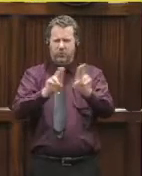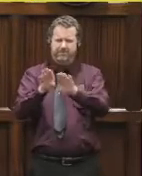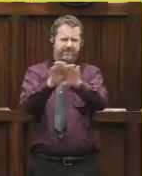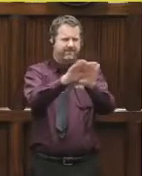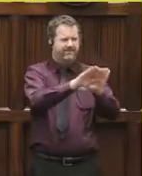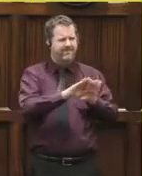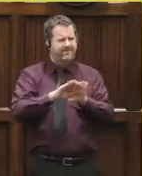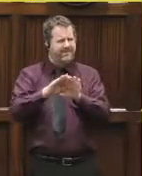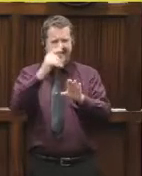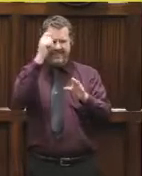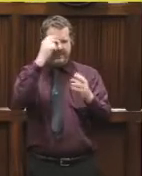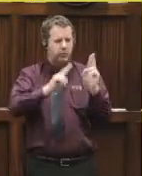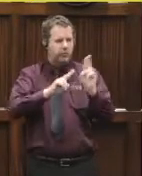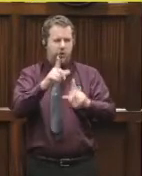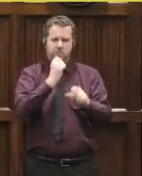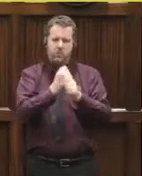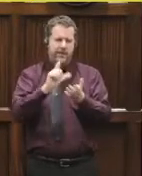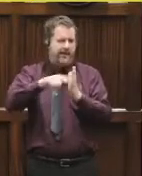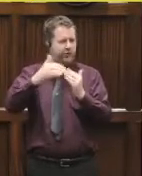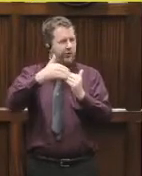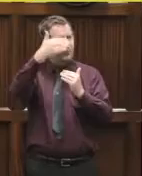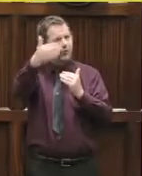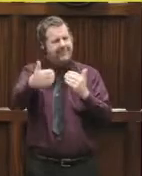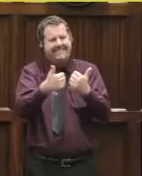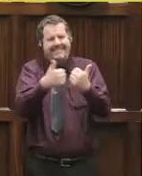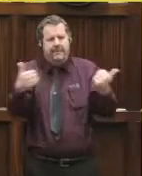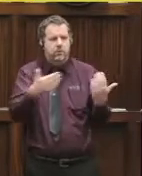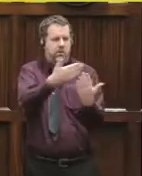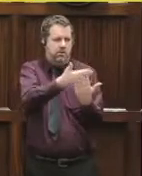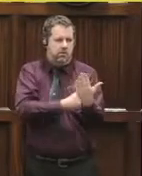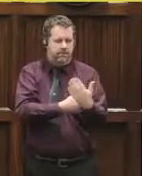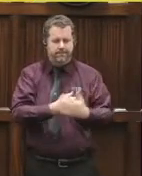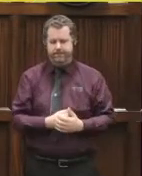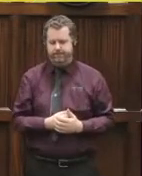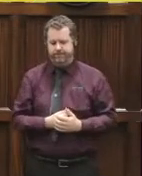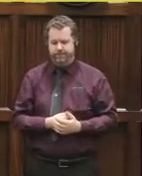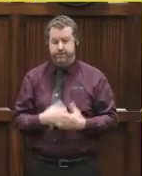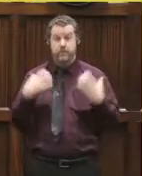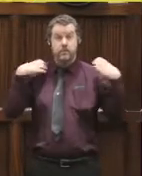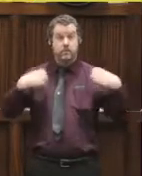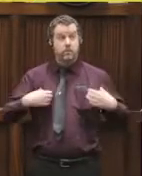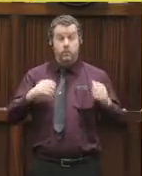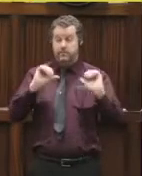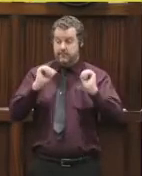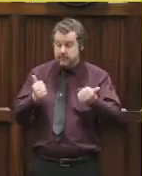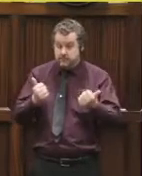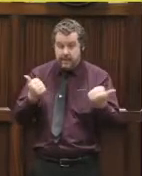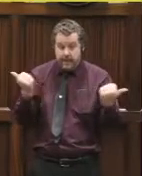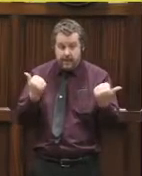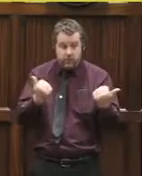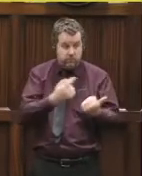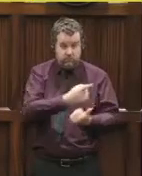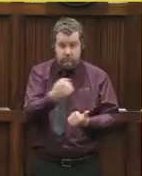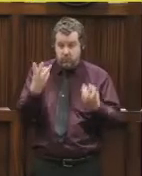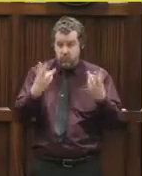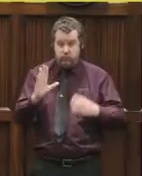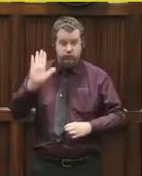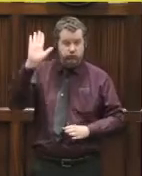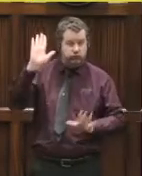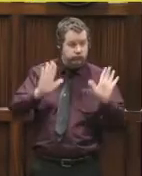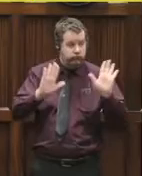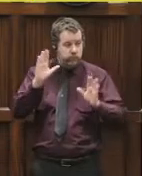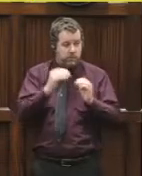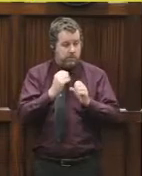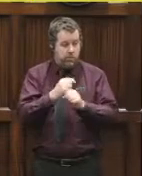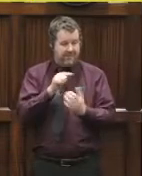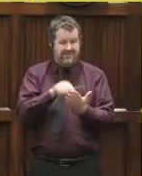should be the subject of separate legislation. Okay, thank you. Anybody else want to contribute on this particular matter? I